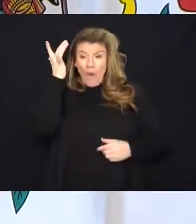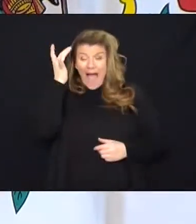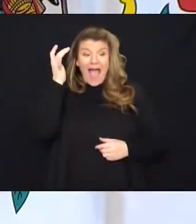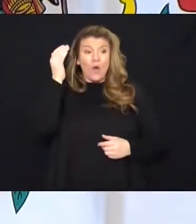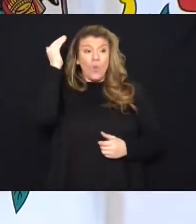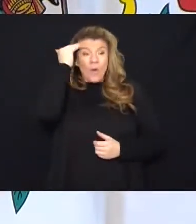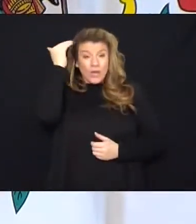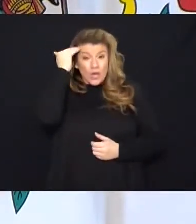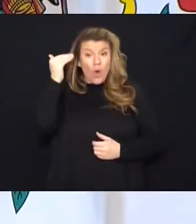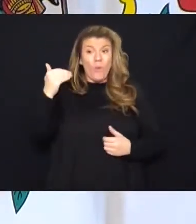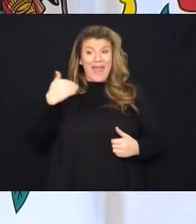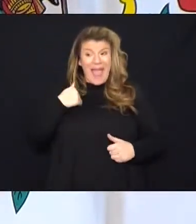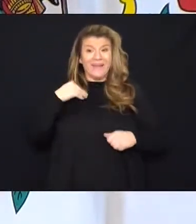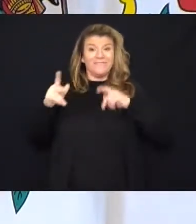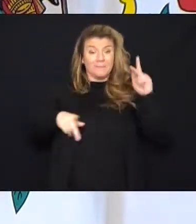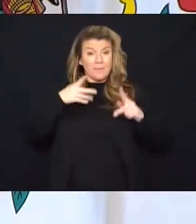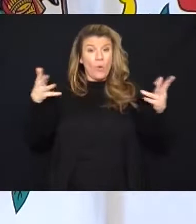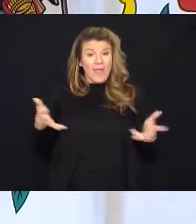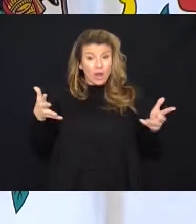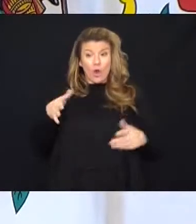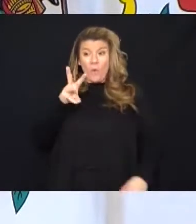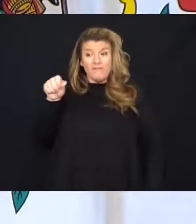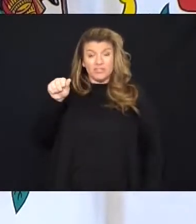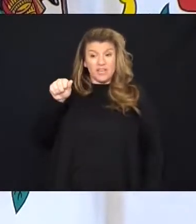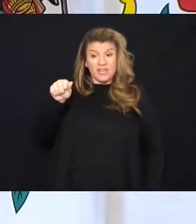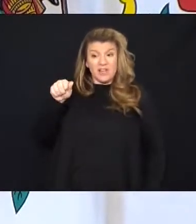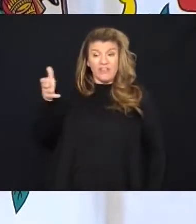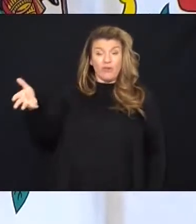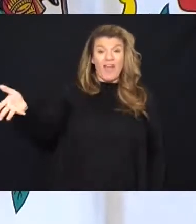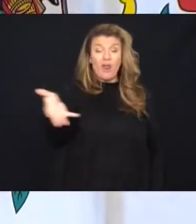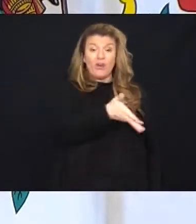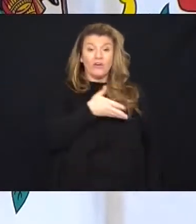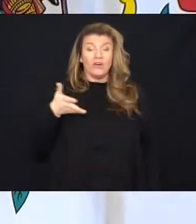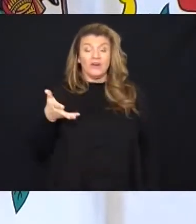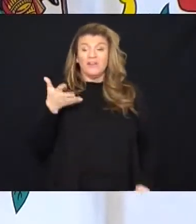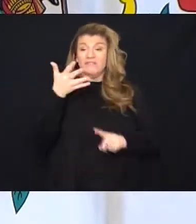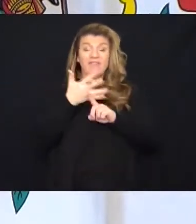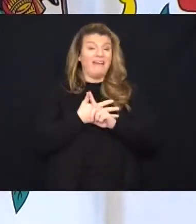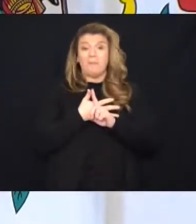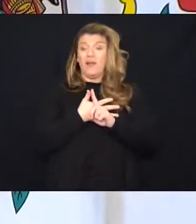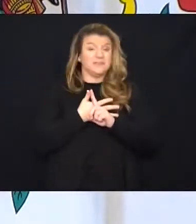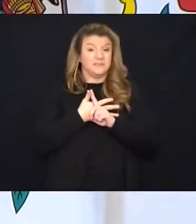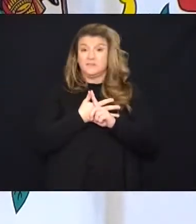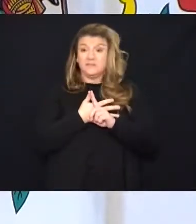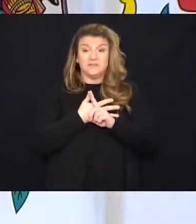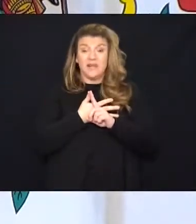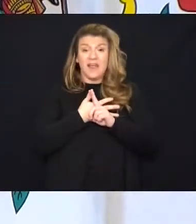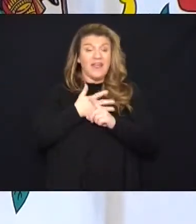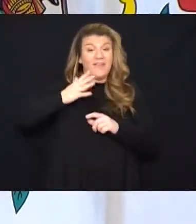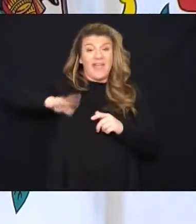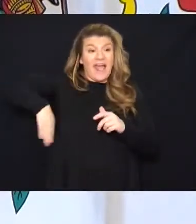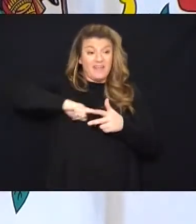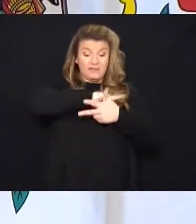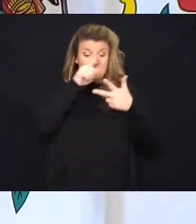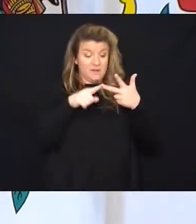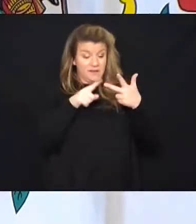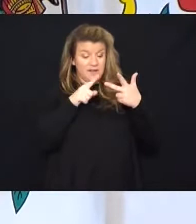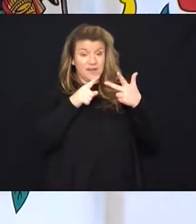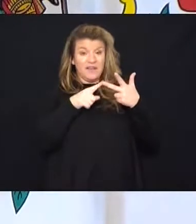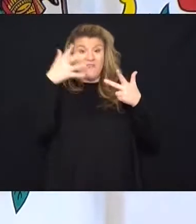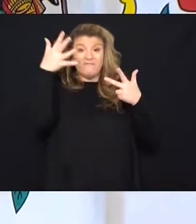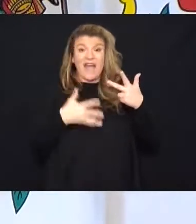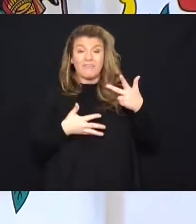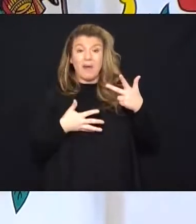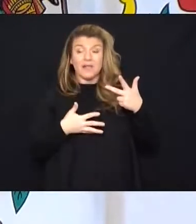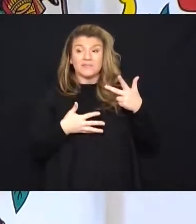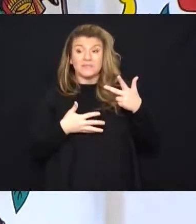know if they're right now 5 months out from their last booster, shot,